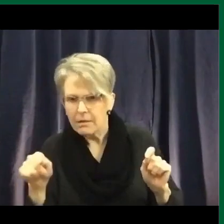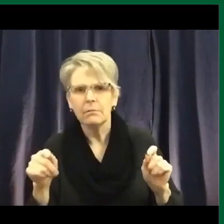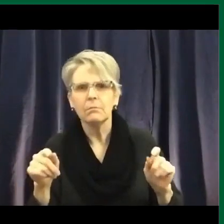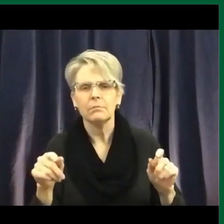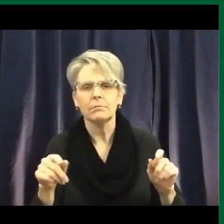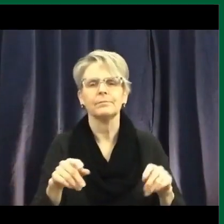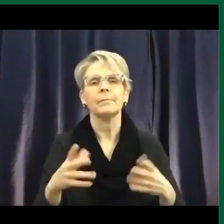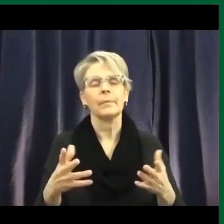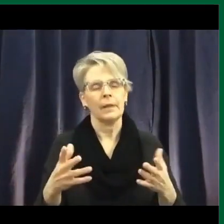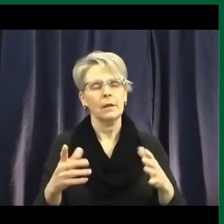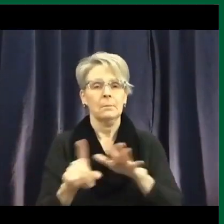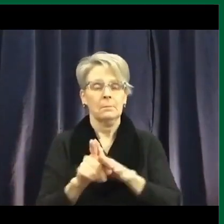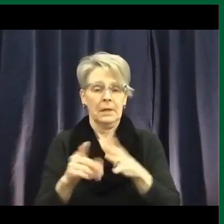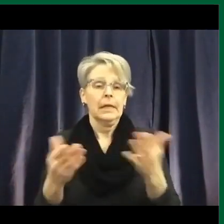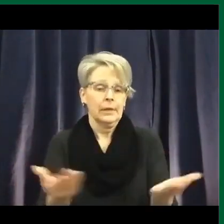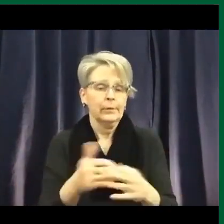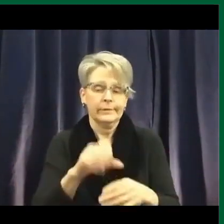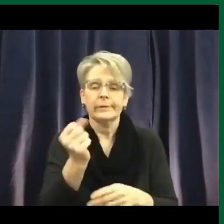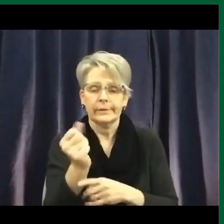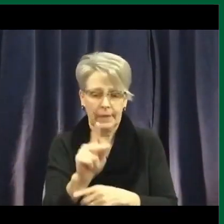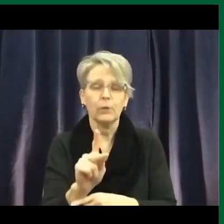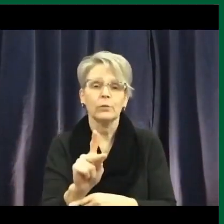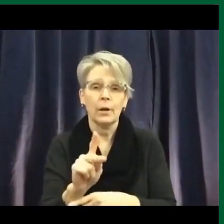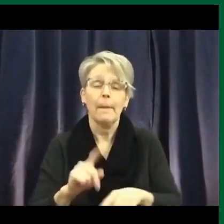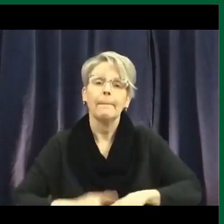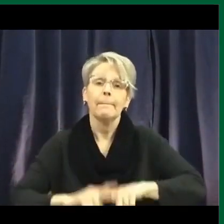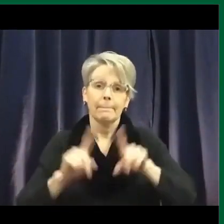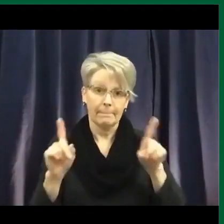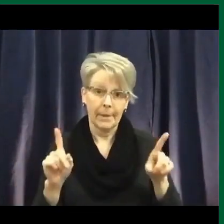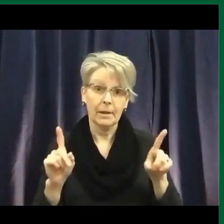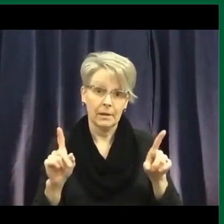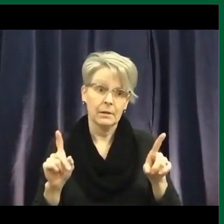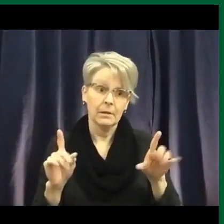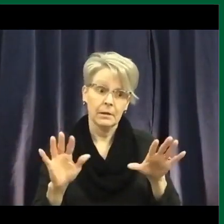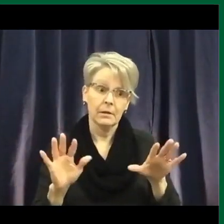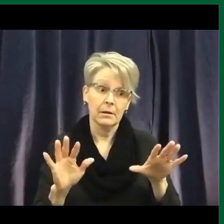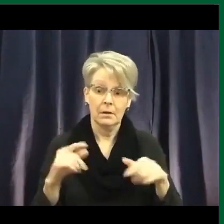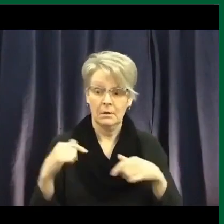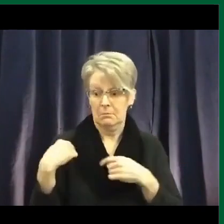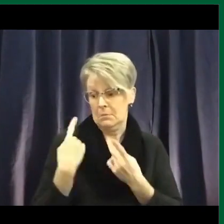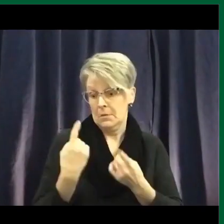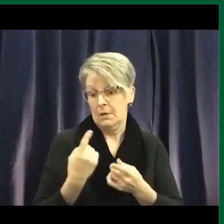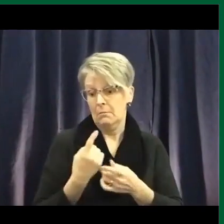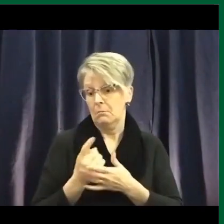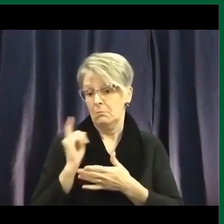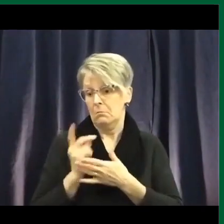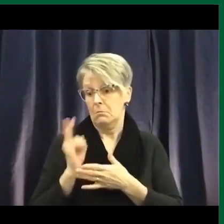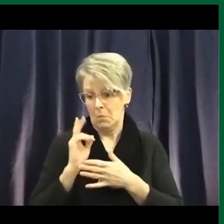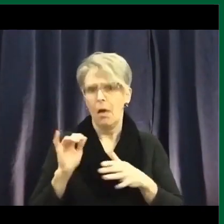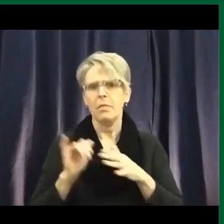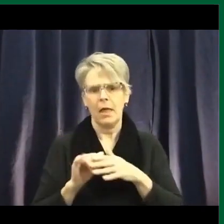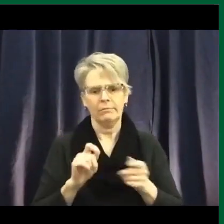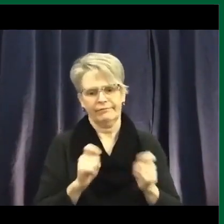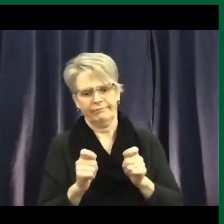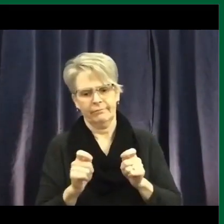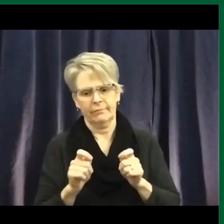are, present here in Saskatchewan. All the while, over the last number of weeks, while these variants have become